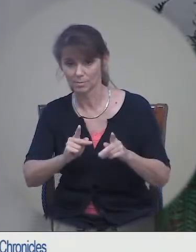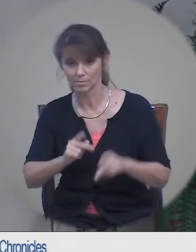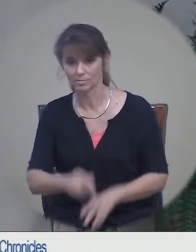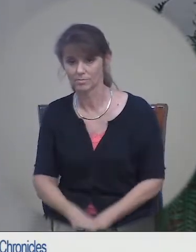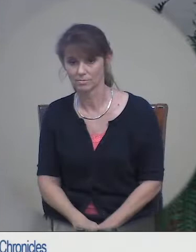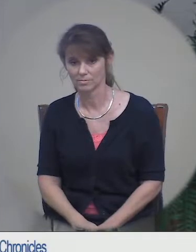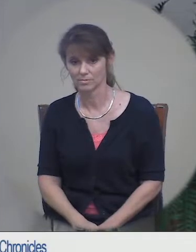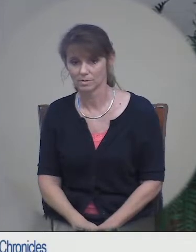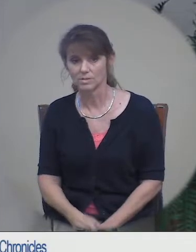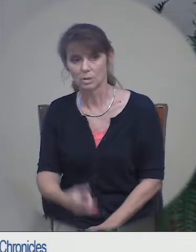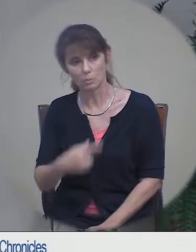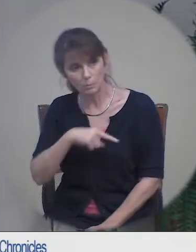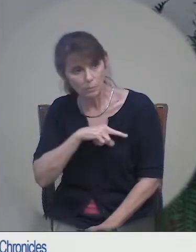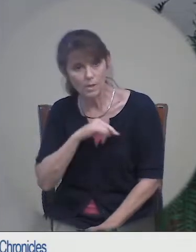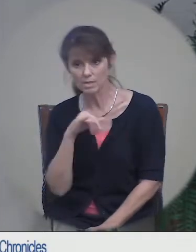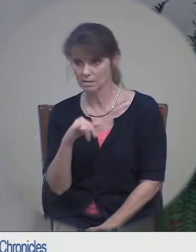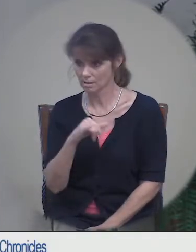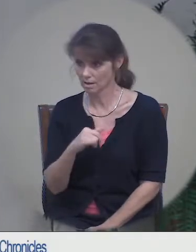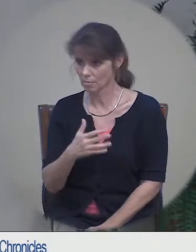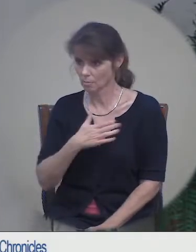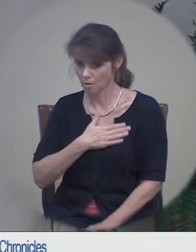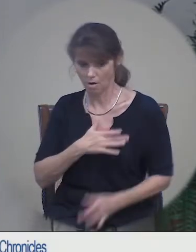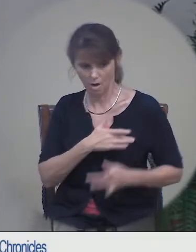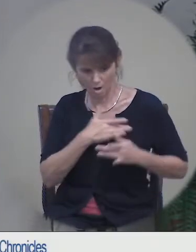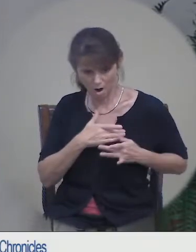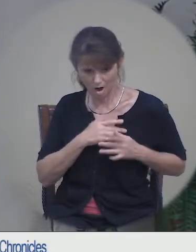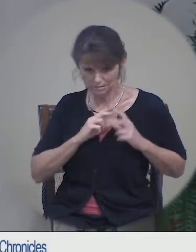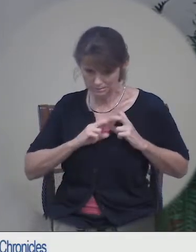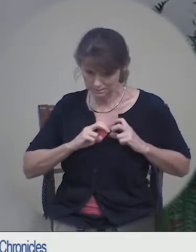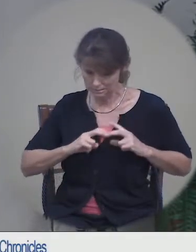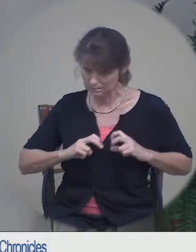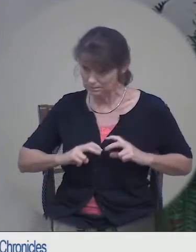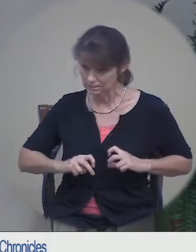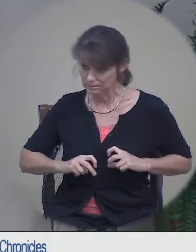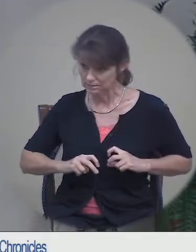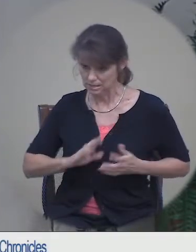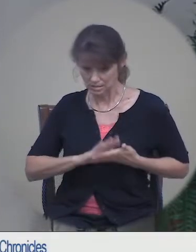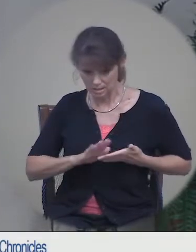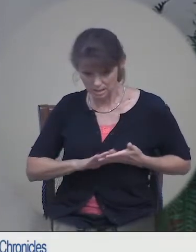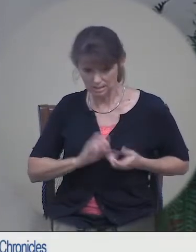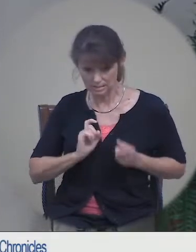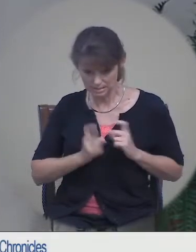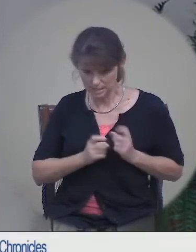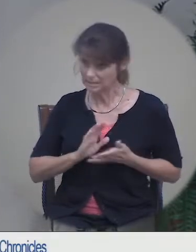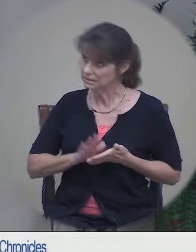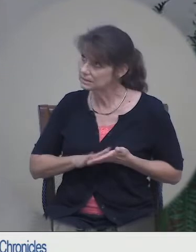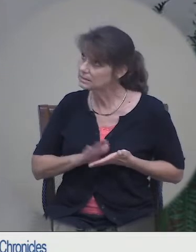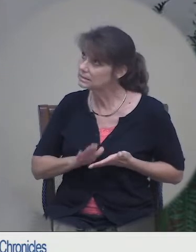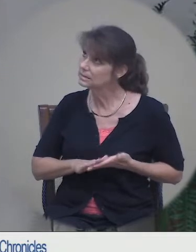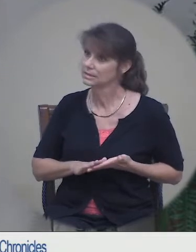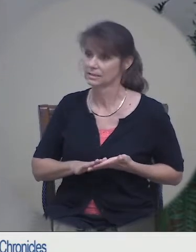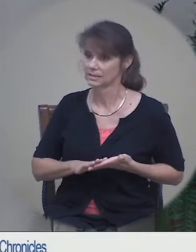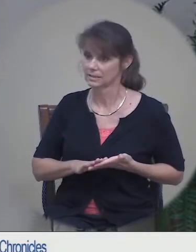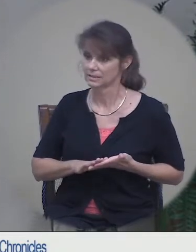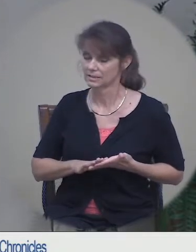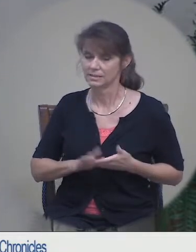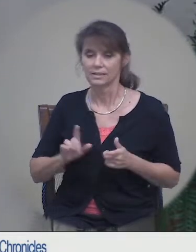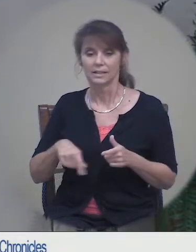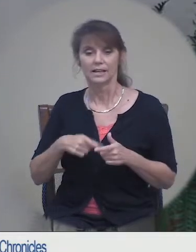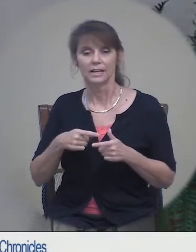to cleanse our hearts and recognize our sin before them, but also change how we approach you. He acknowledges his